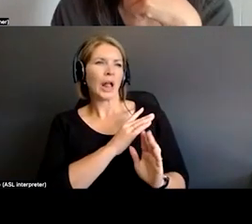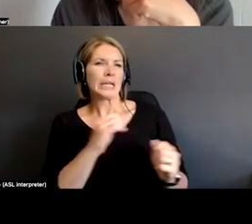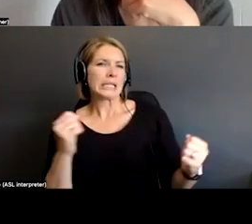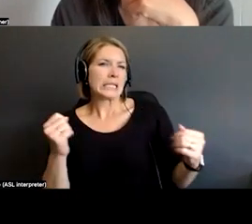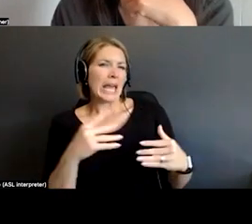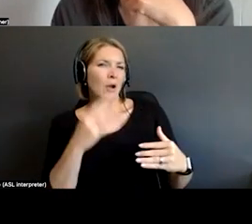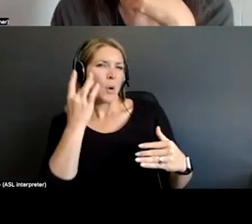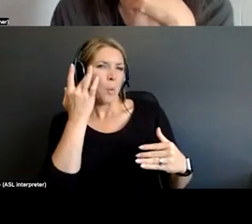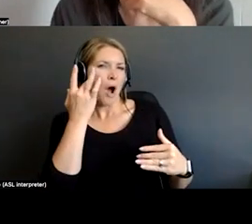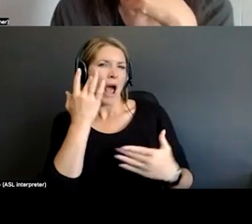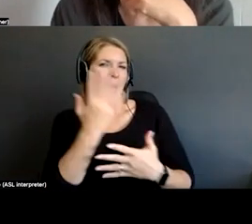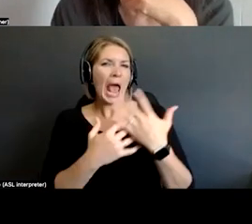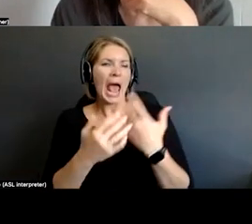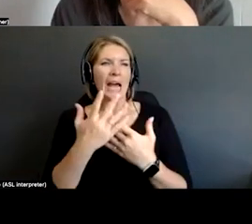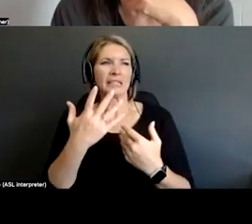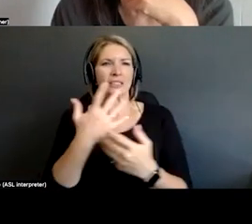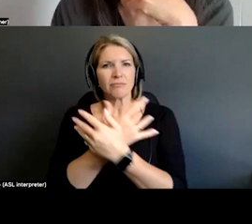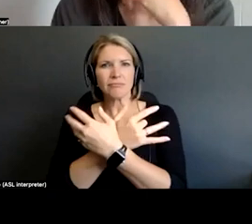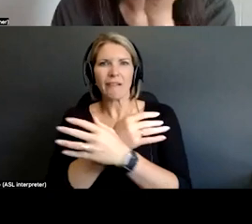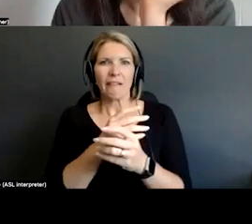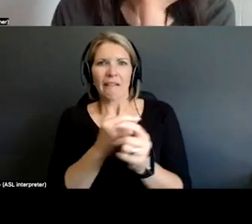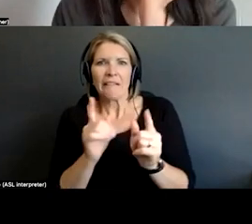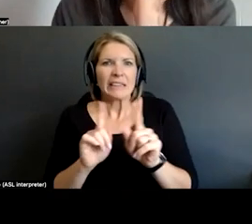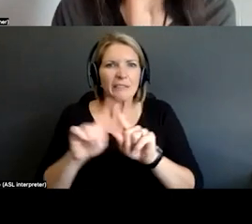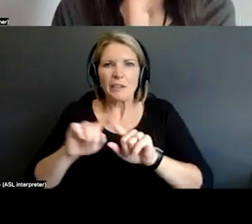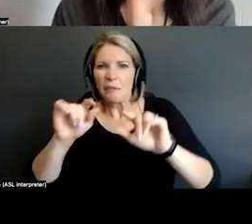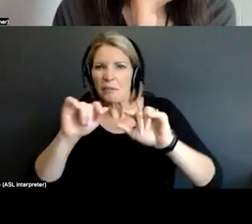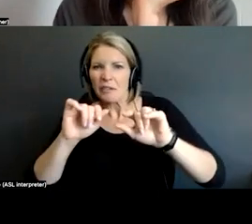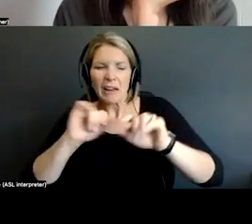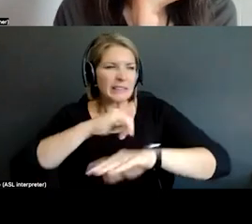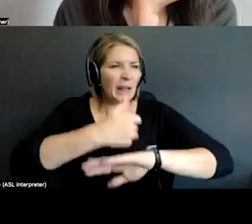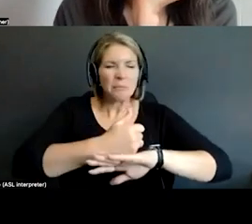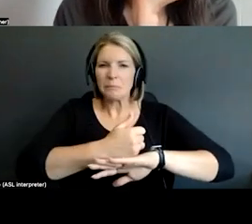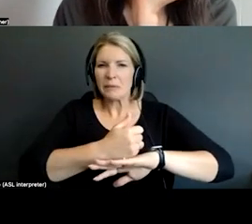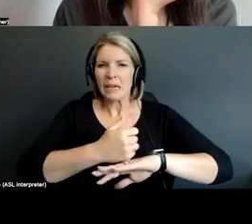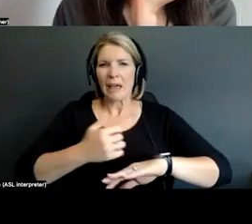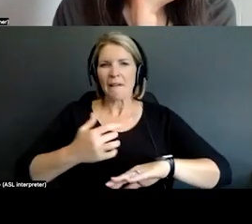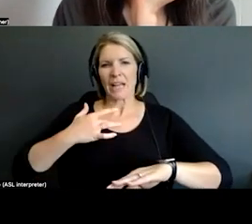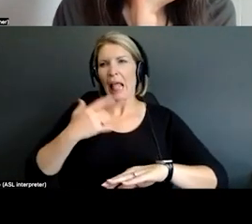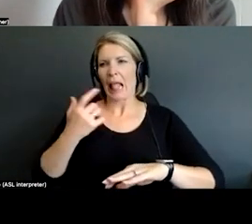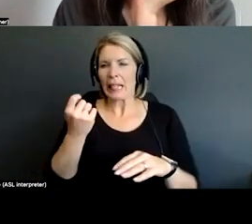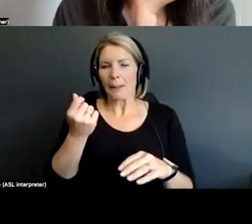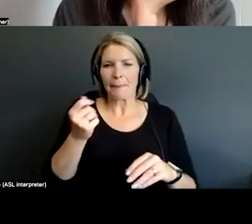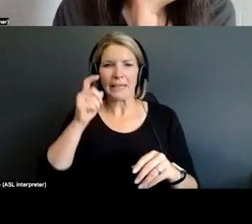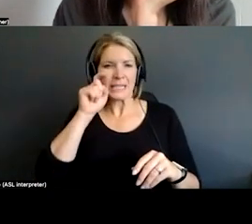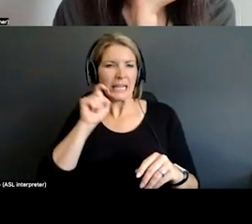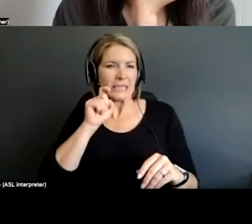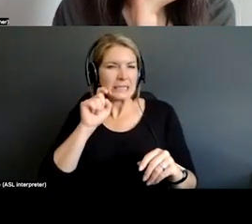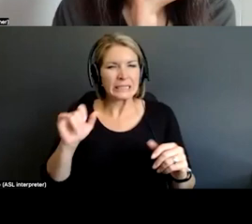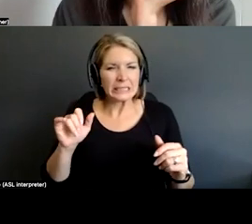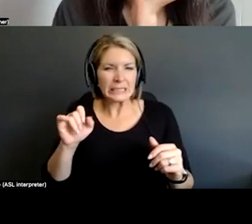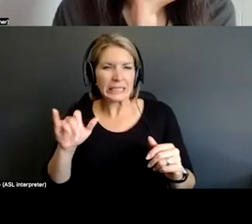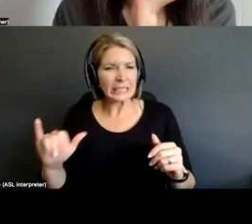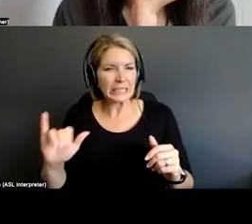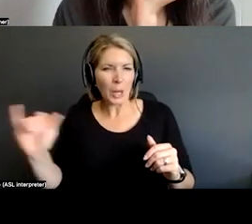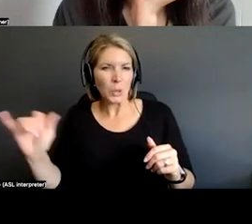like sensuality between the hands. So for me, looking at that and the swirls, it just became evident that I